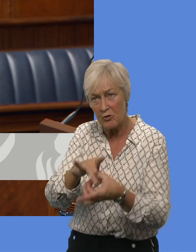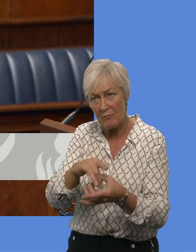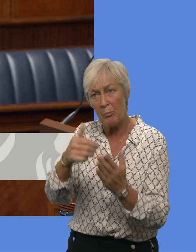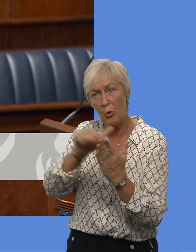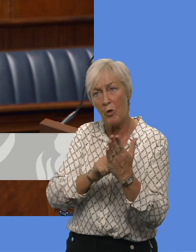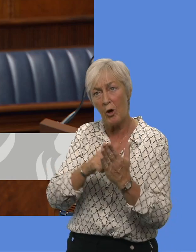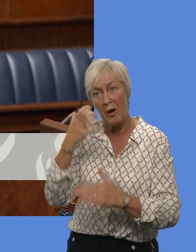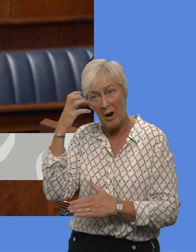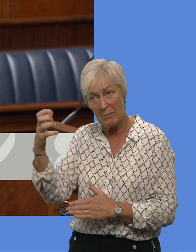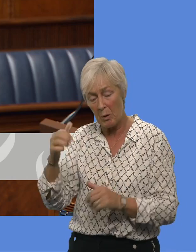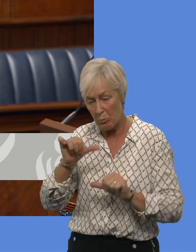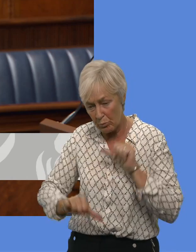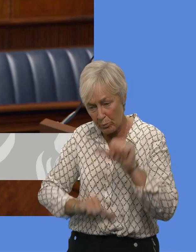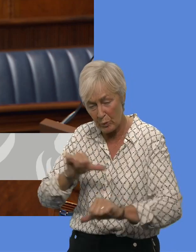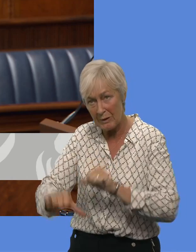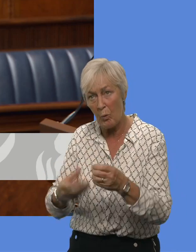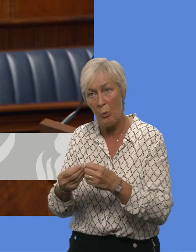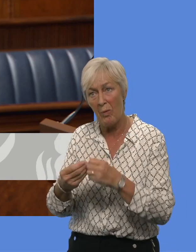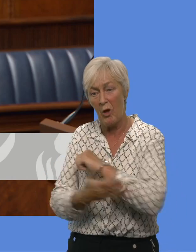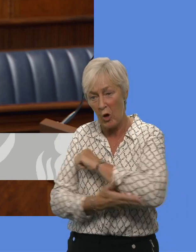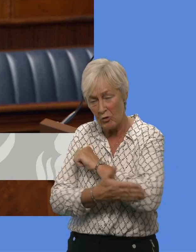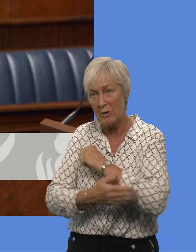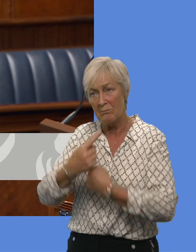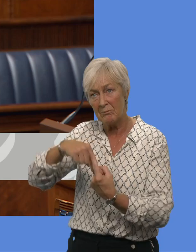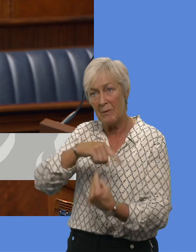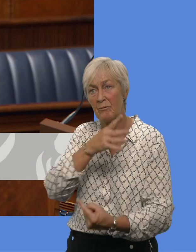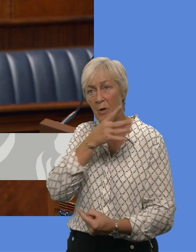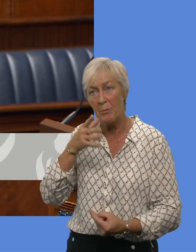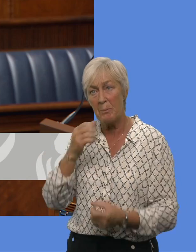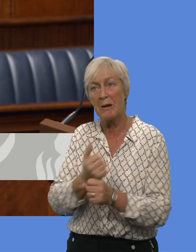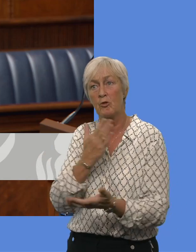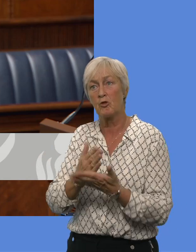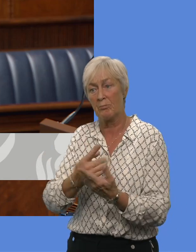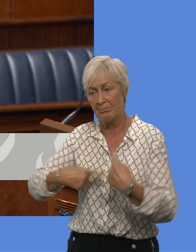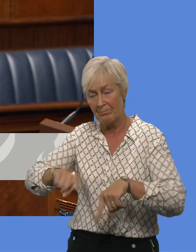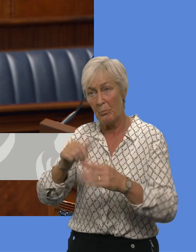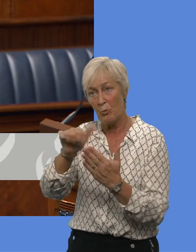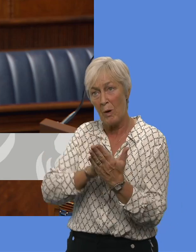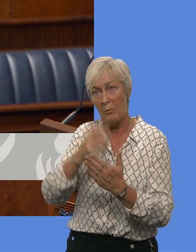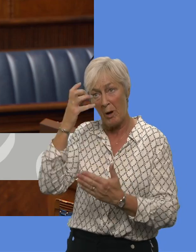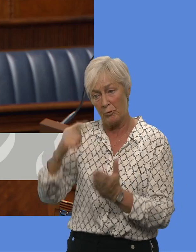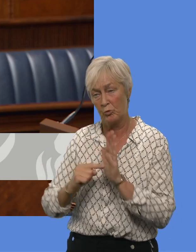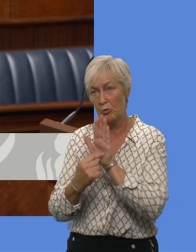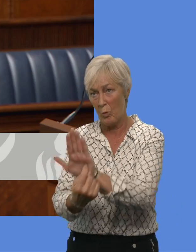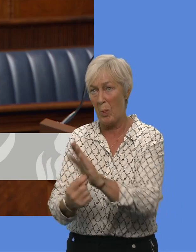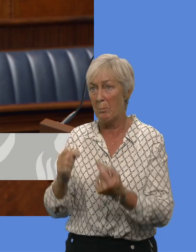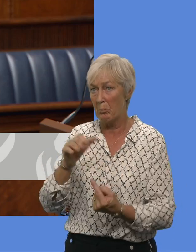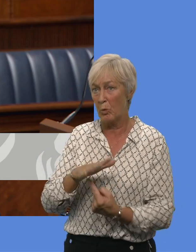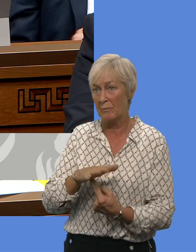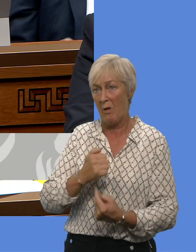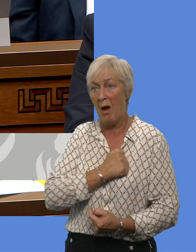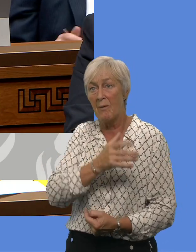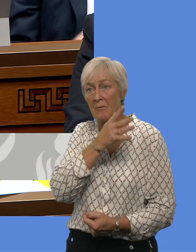government process with the rural community, with our farmers and agri-foods to make sure that the programme for government fully reflects the importance that they have for our